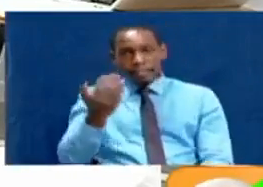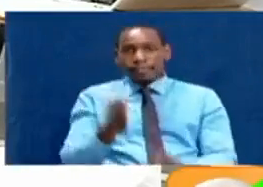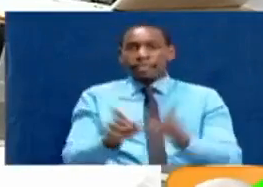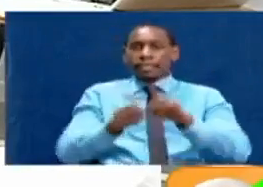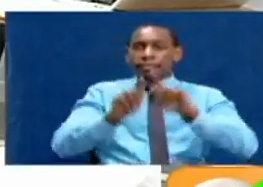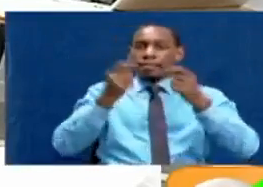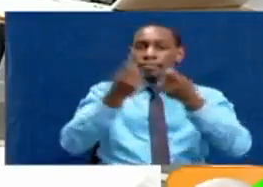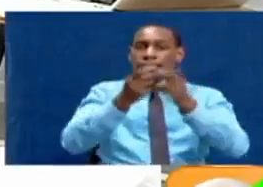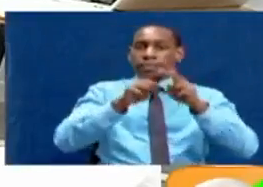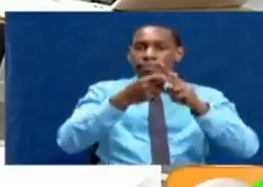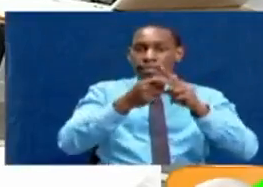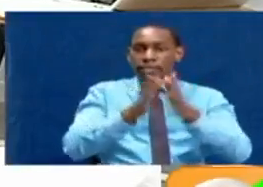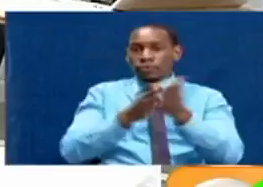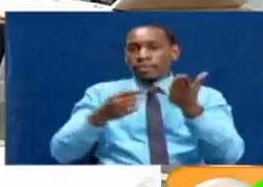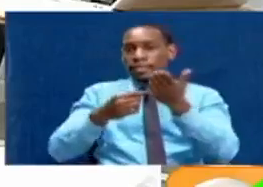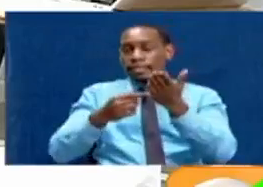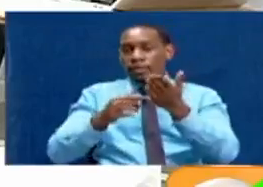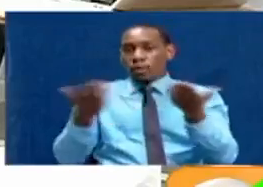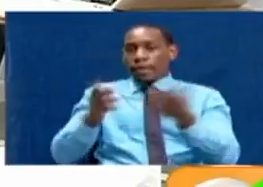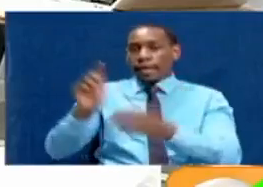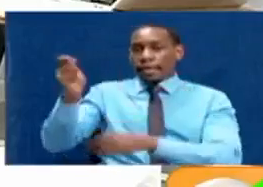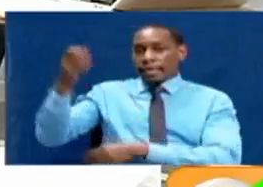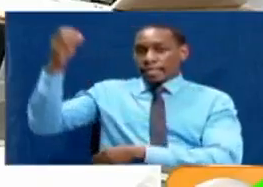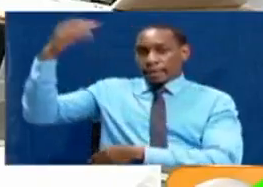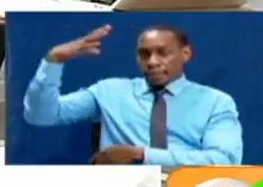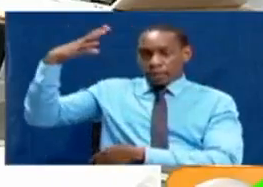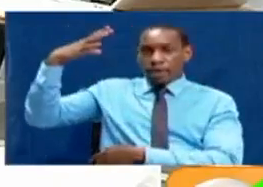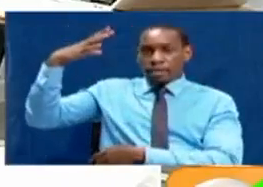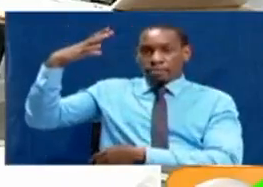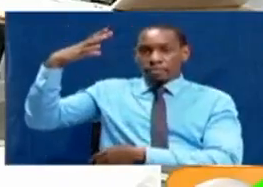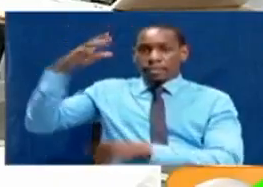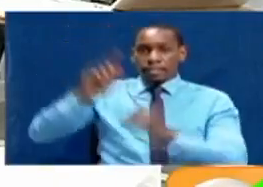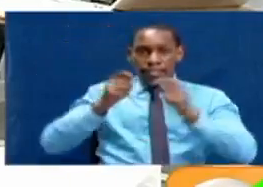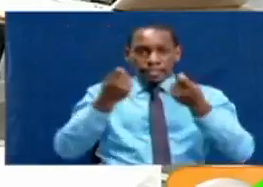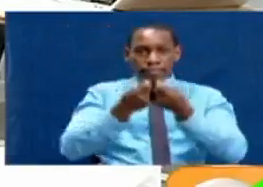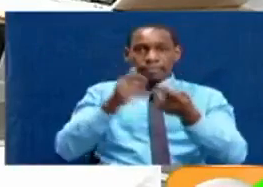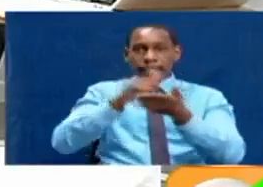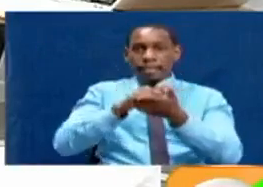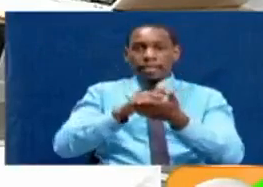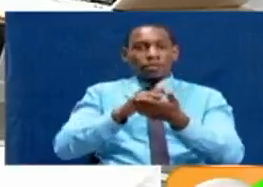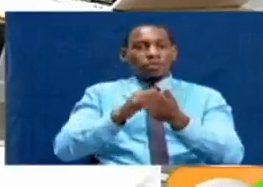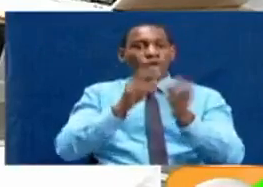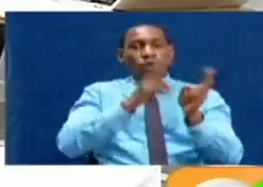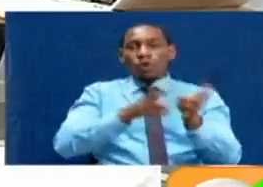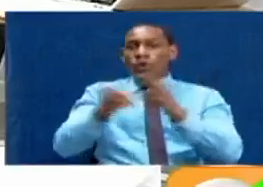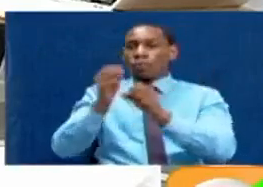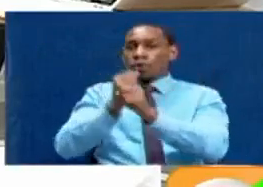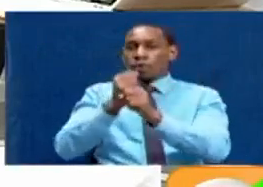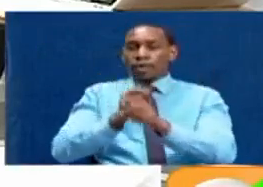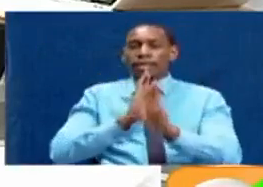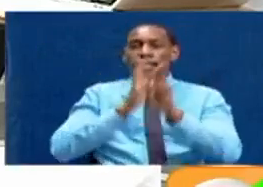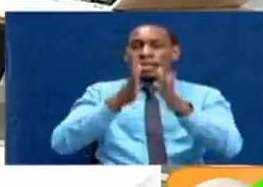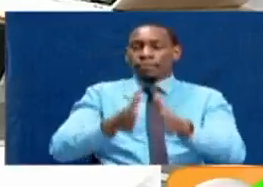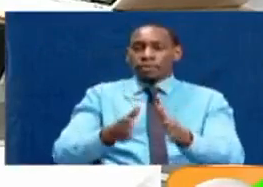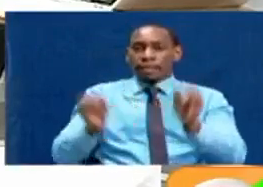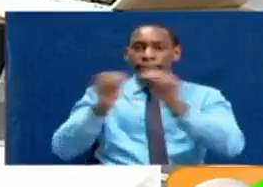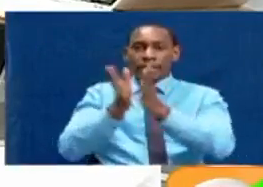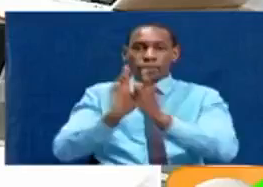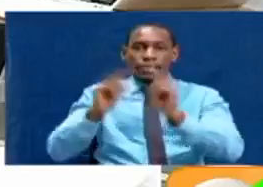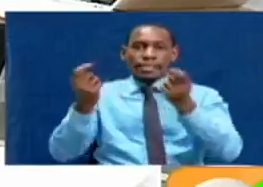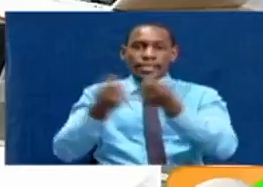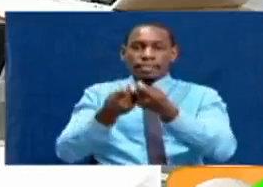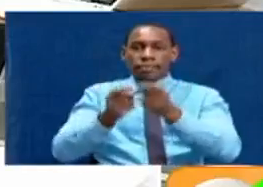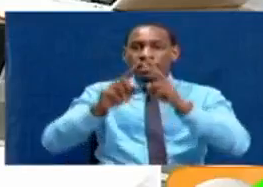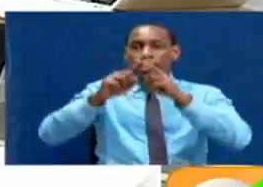of engineers and technicians attached to the Kenya Power Air Mobile Team, that is a routine. Enock Sikolia caught up with them